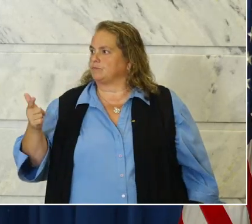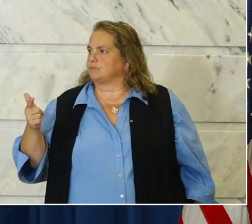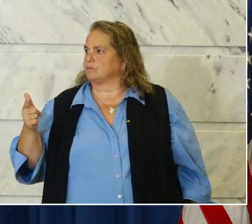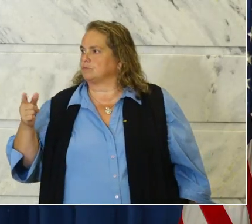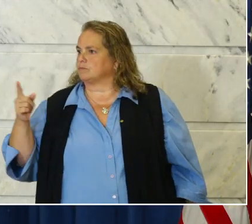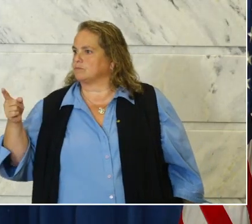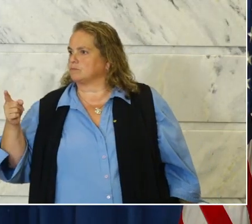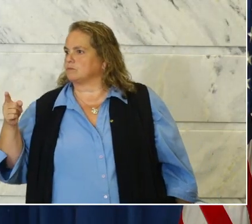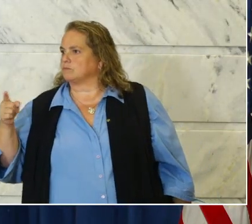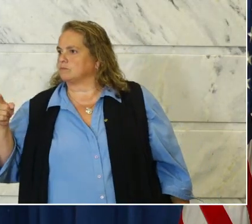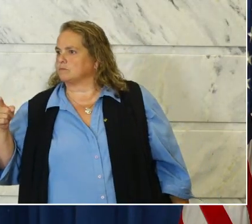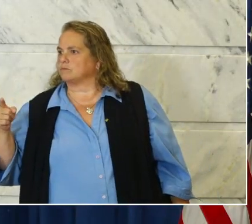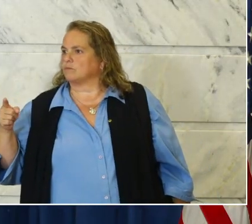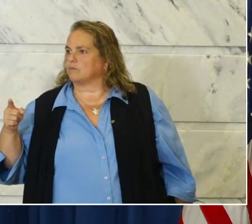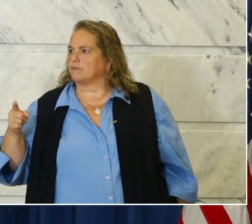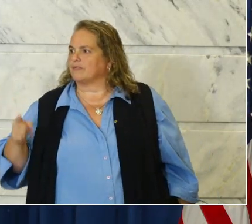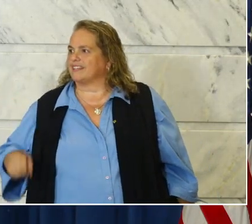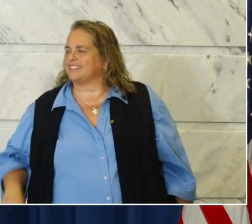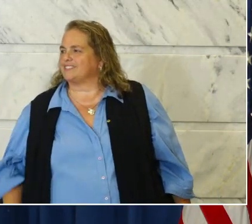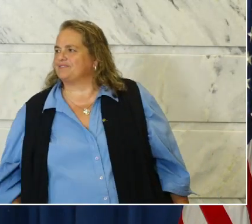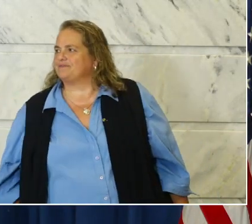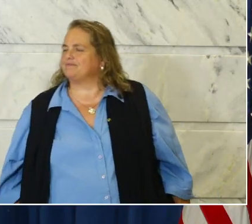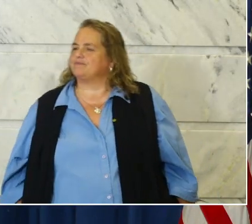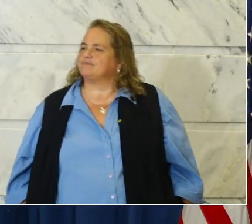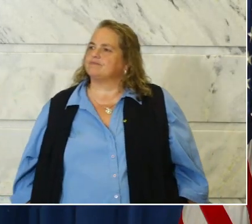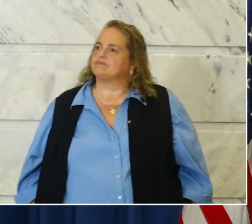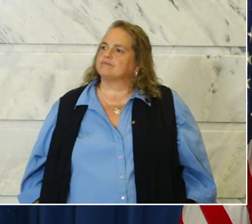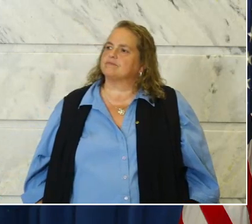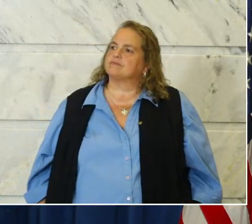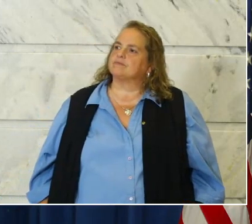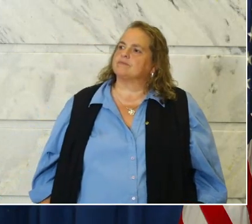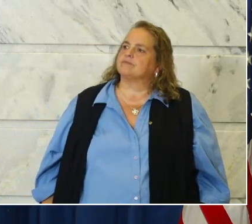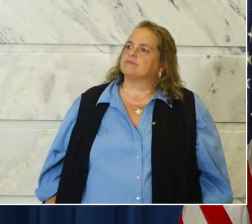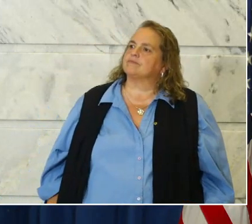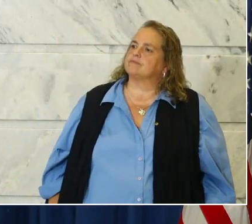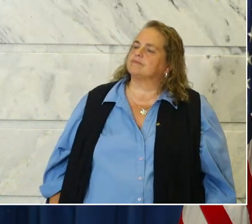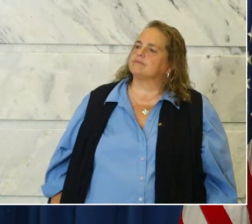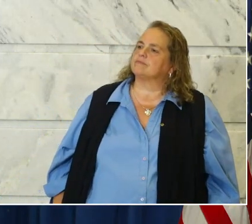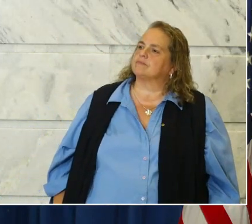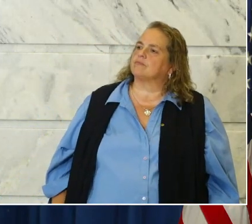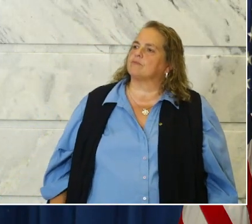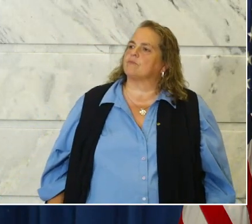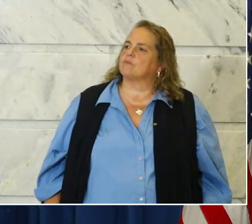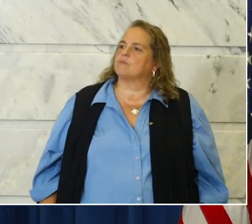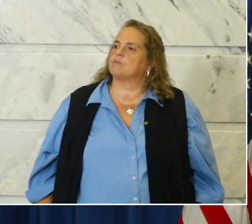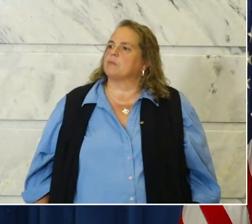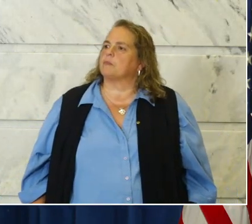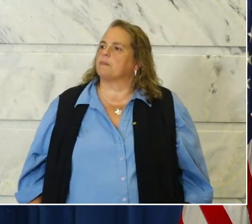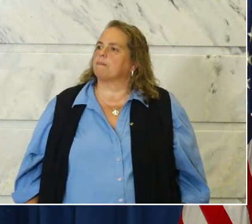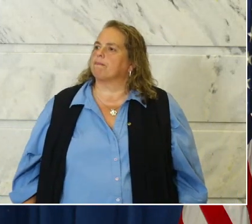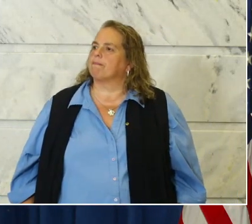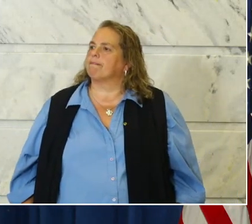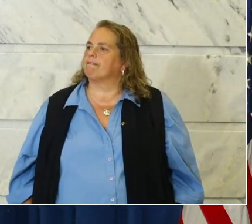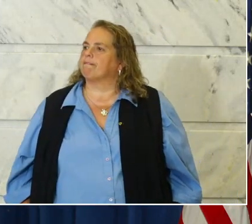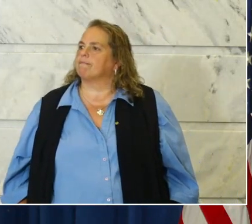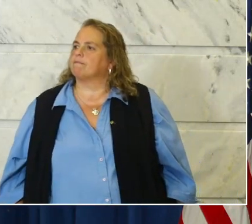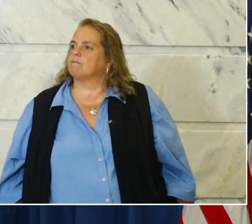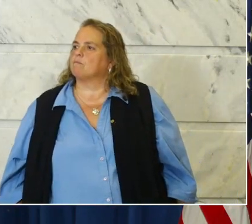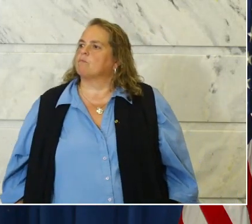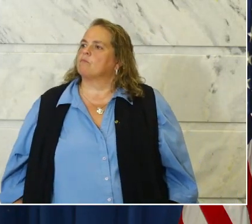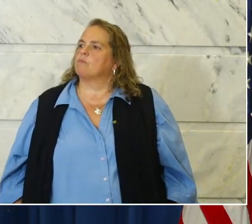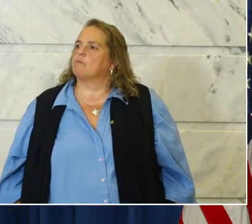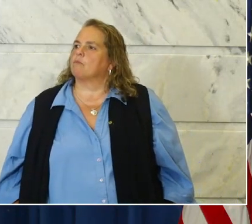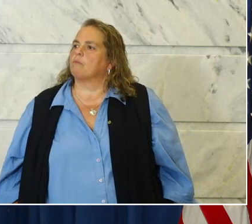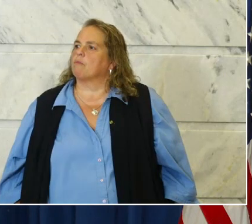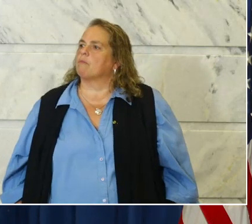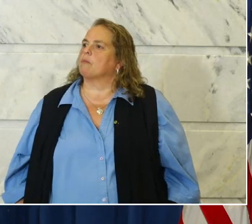slightly to the left. Has your administration heard from Norton about their problems getting reagents for